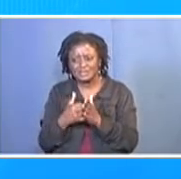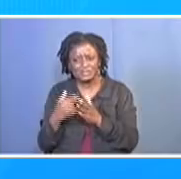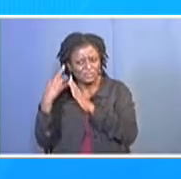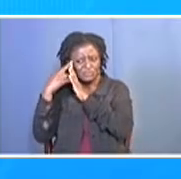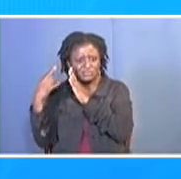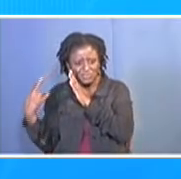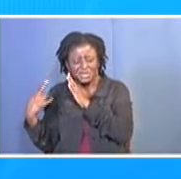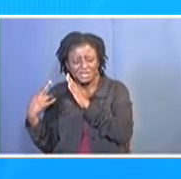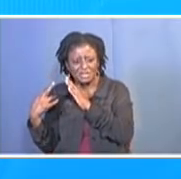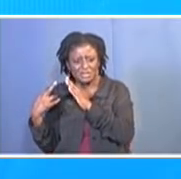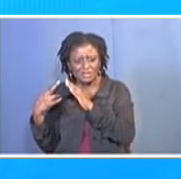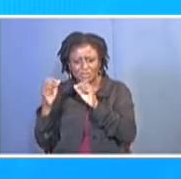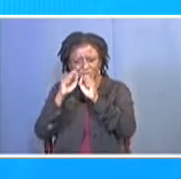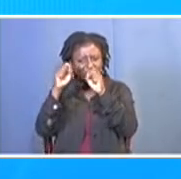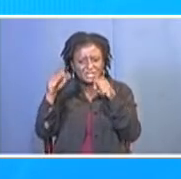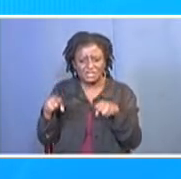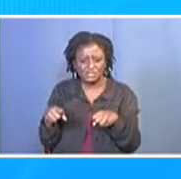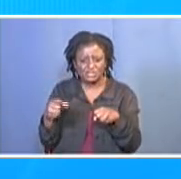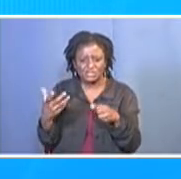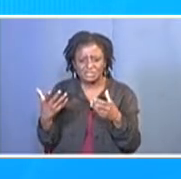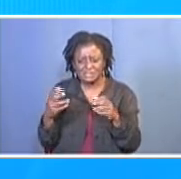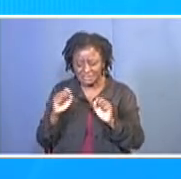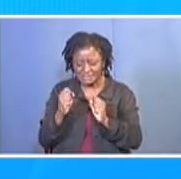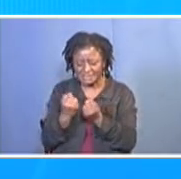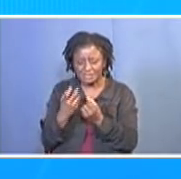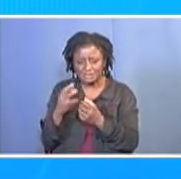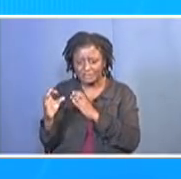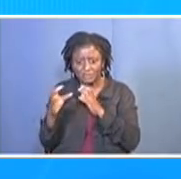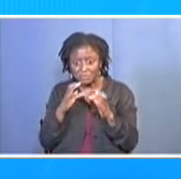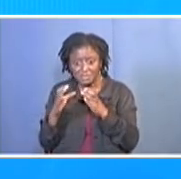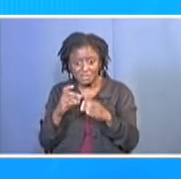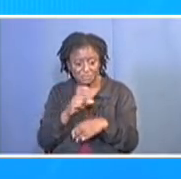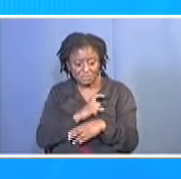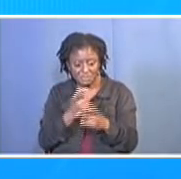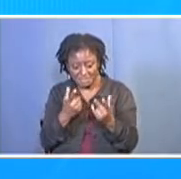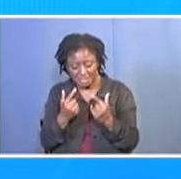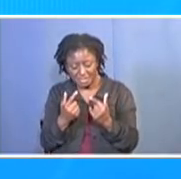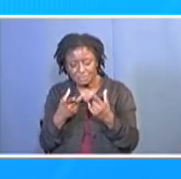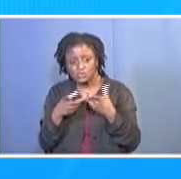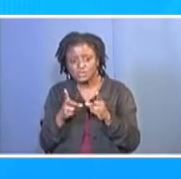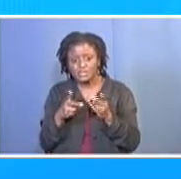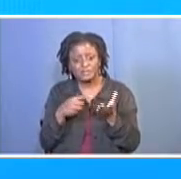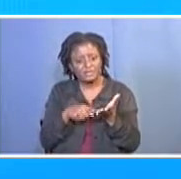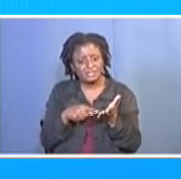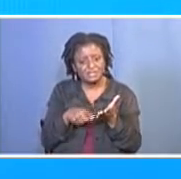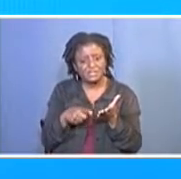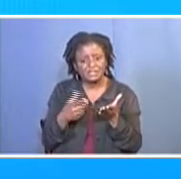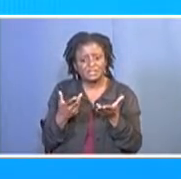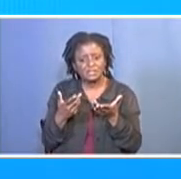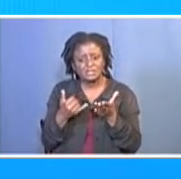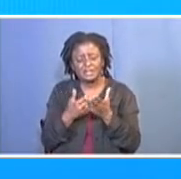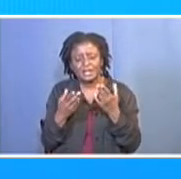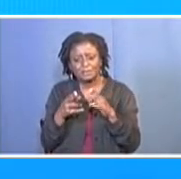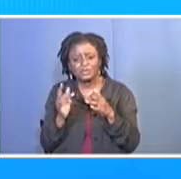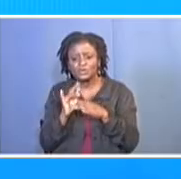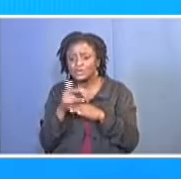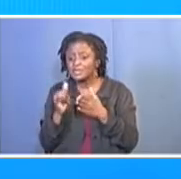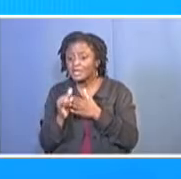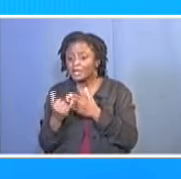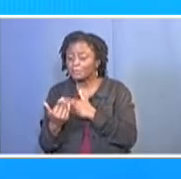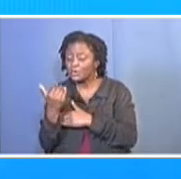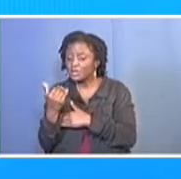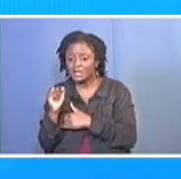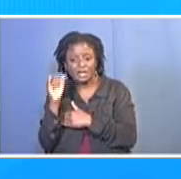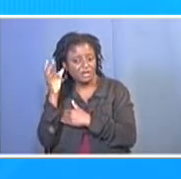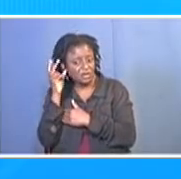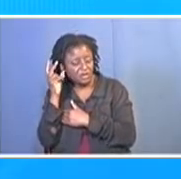community system of communication. Police came by during the investigation. It just so happened that early that morning I did hear